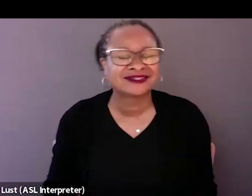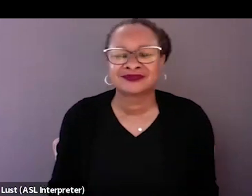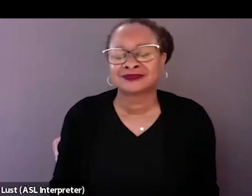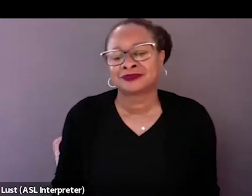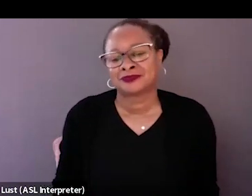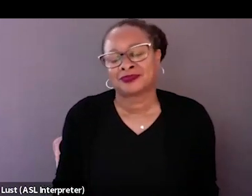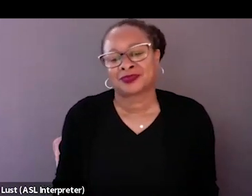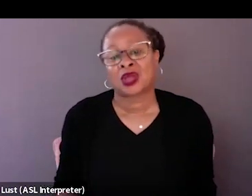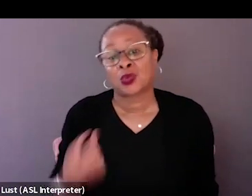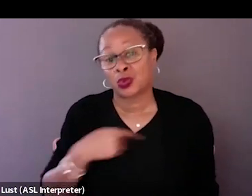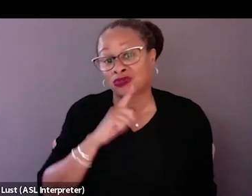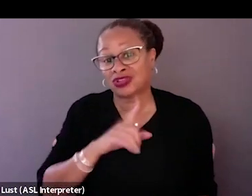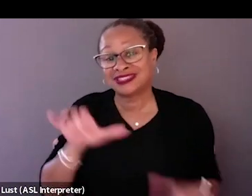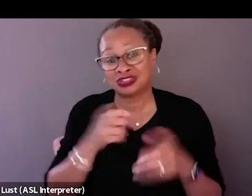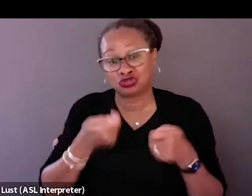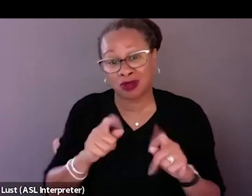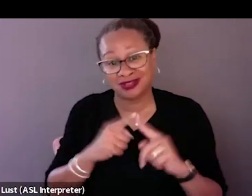We really did try to